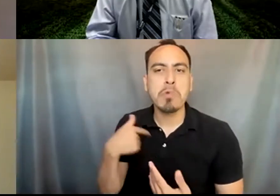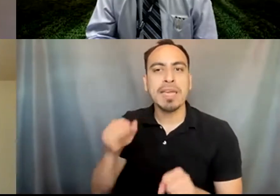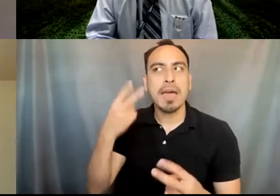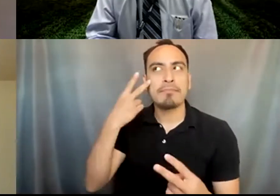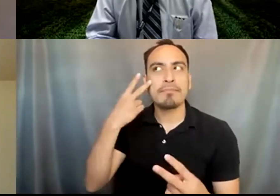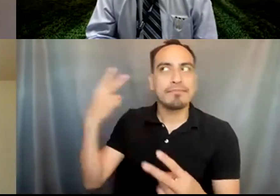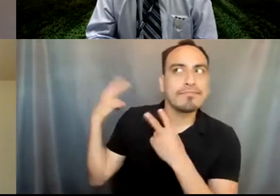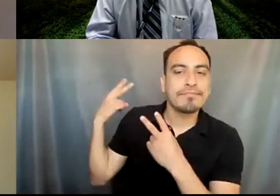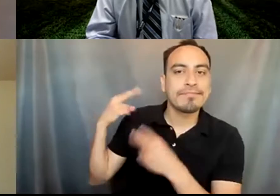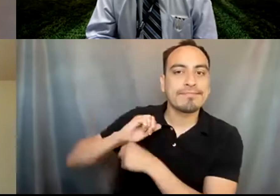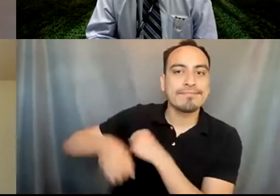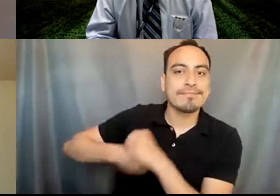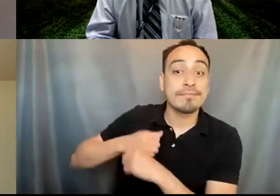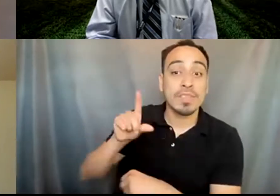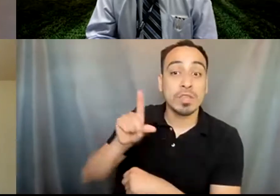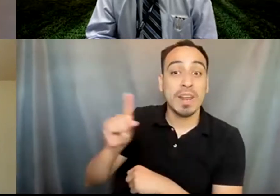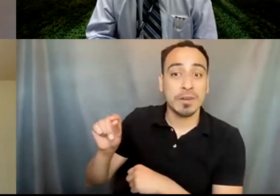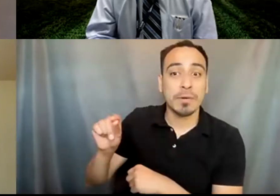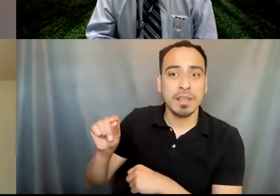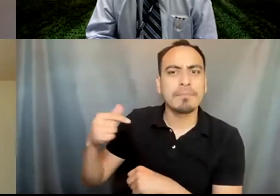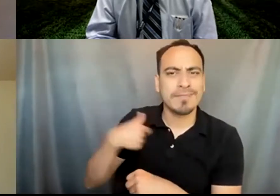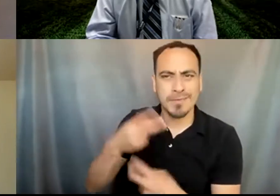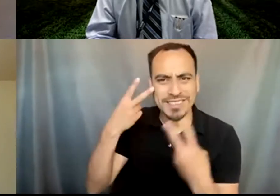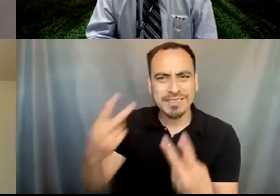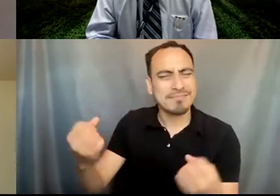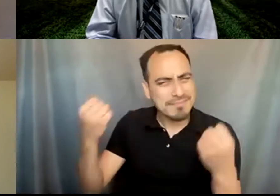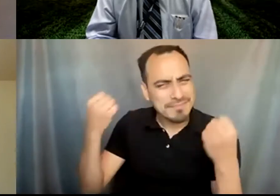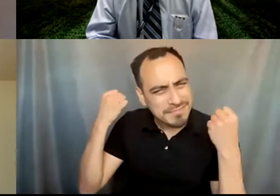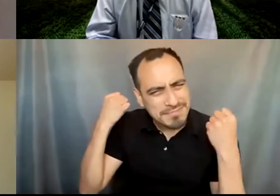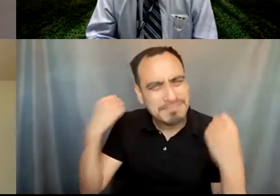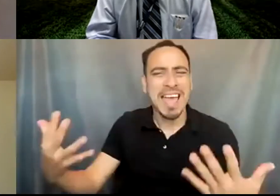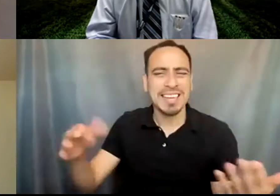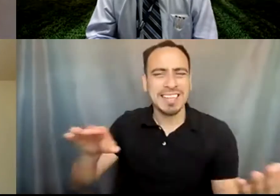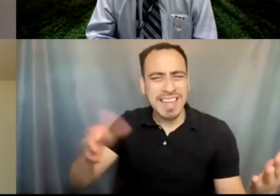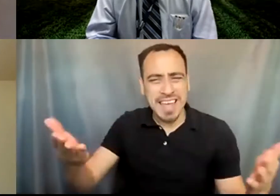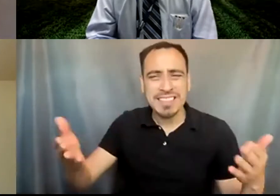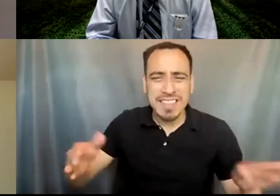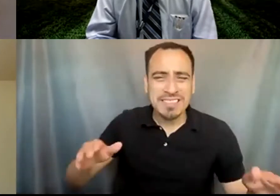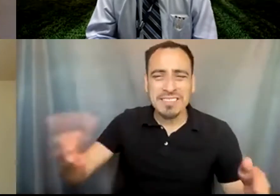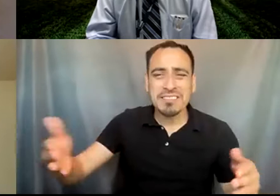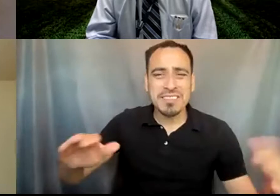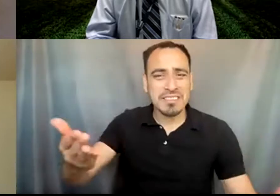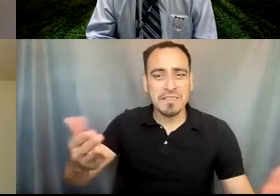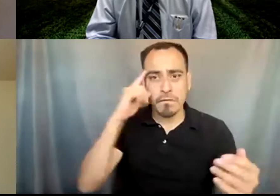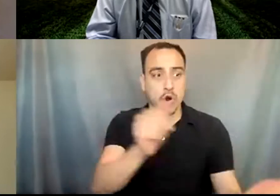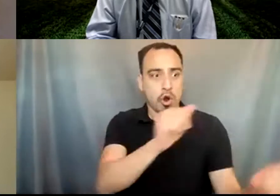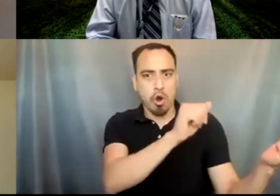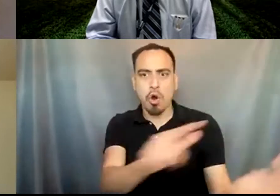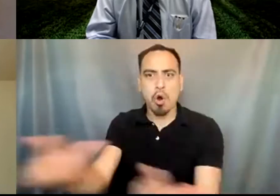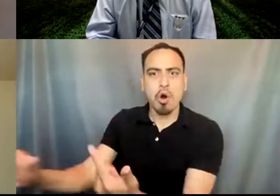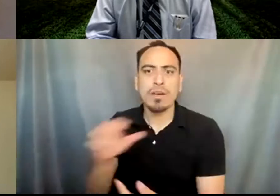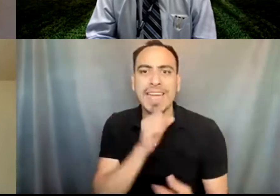see that there's excessive deaths that occurred in each of the age groups and each of the race